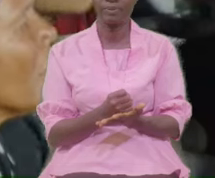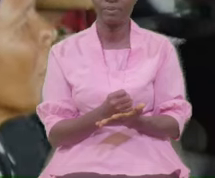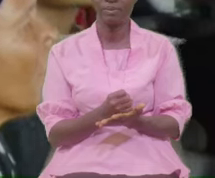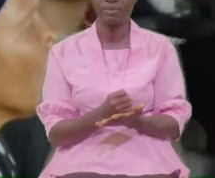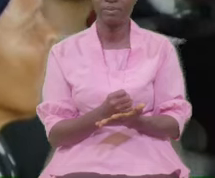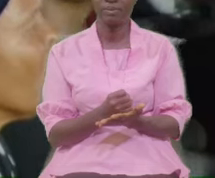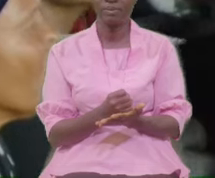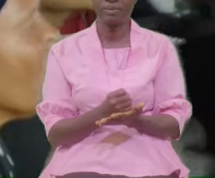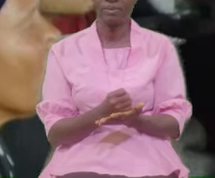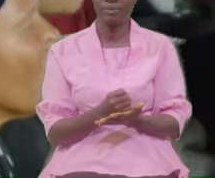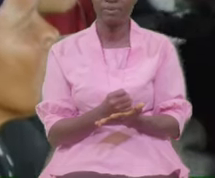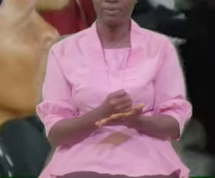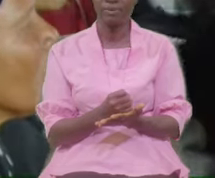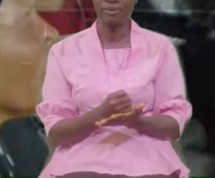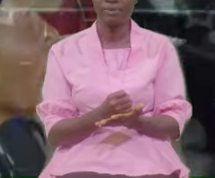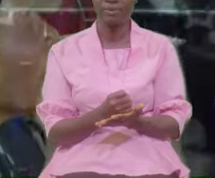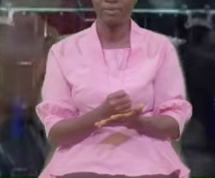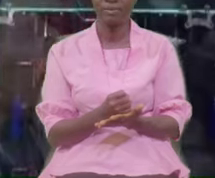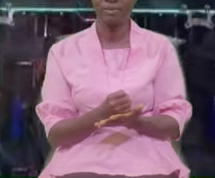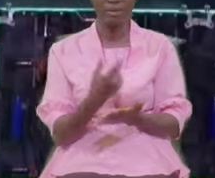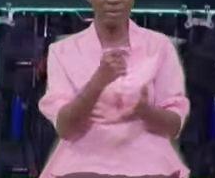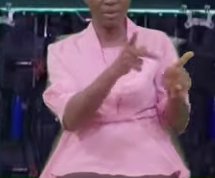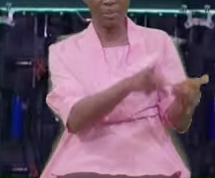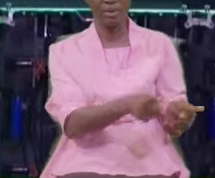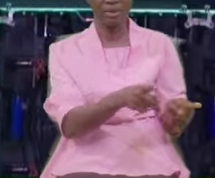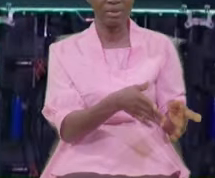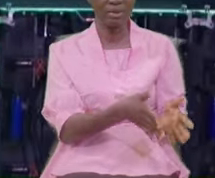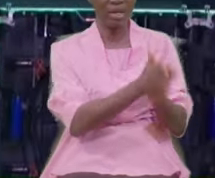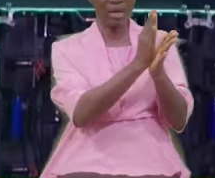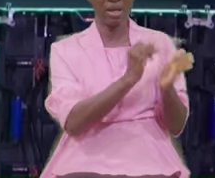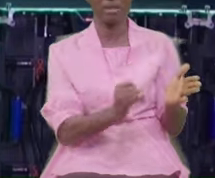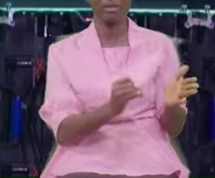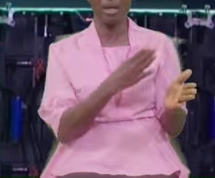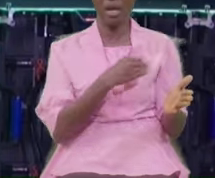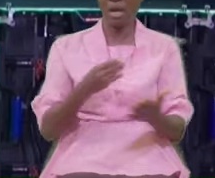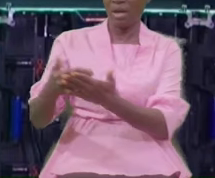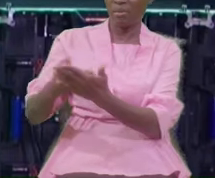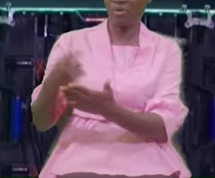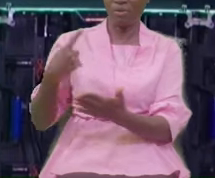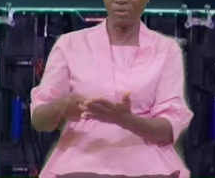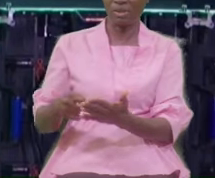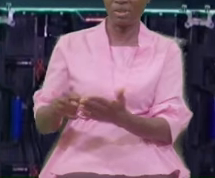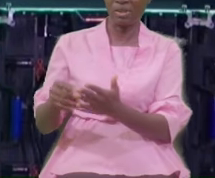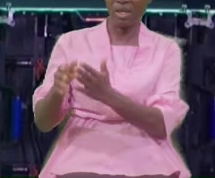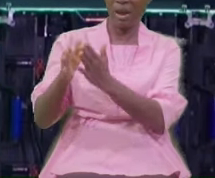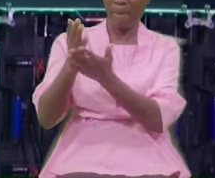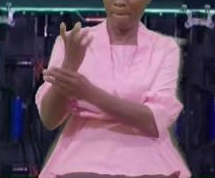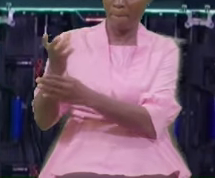the fellow is asking before the petition is granted hasun